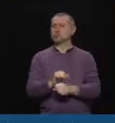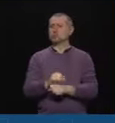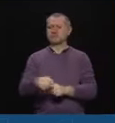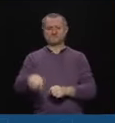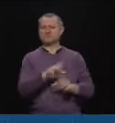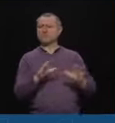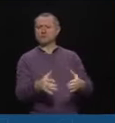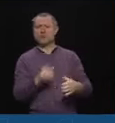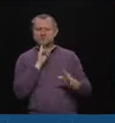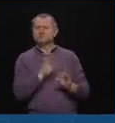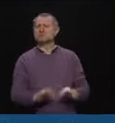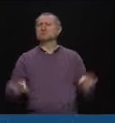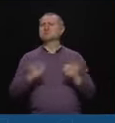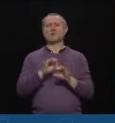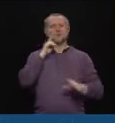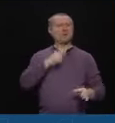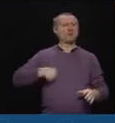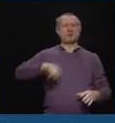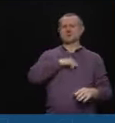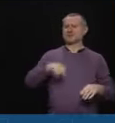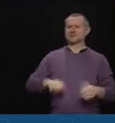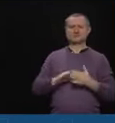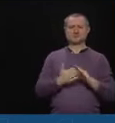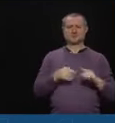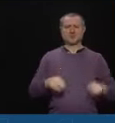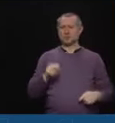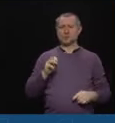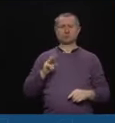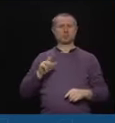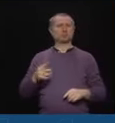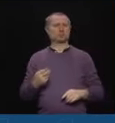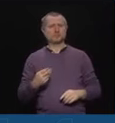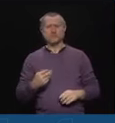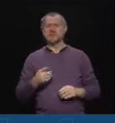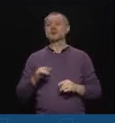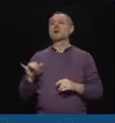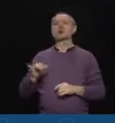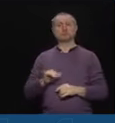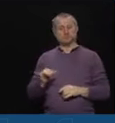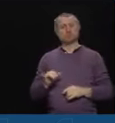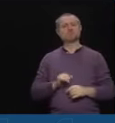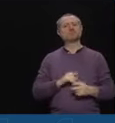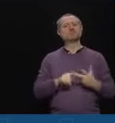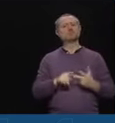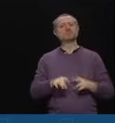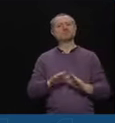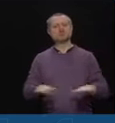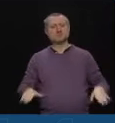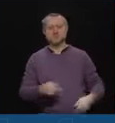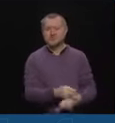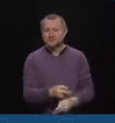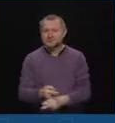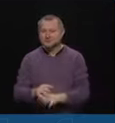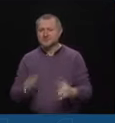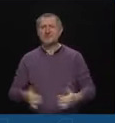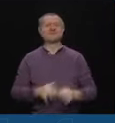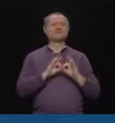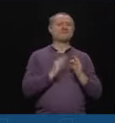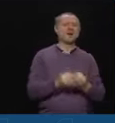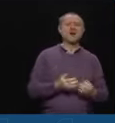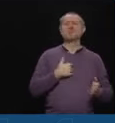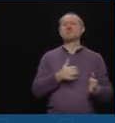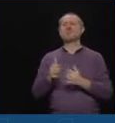us here in the city of Newburgh, in addition to child care and family initiatives that Governor Hochul